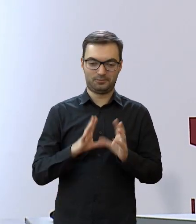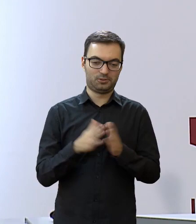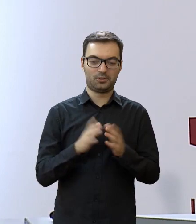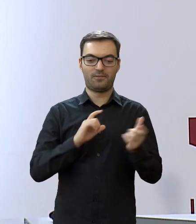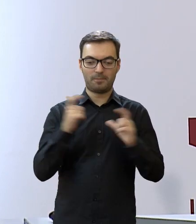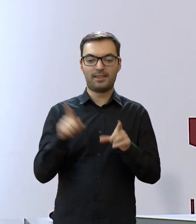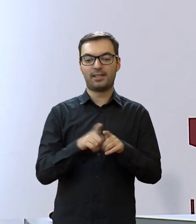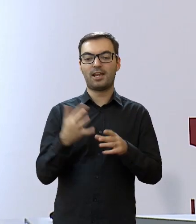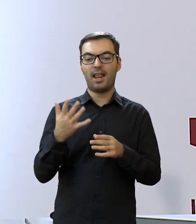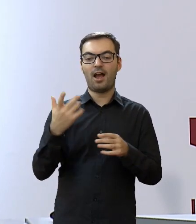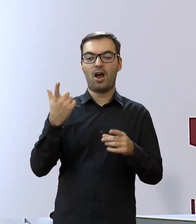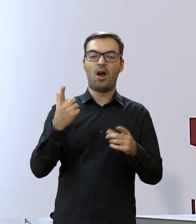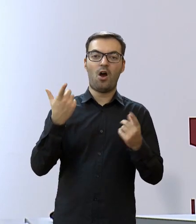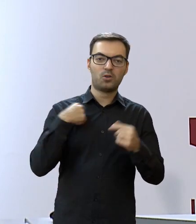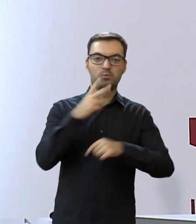engaged.